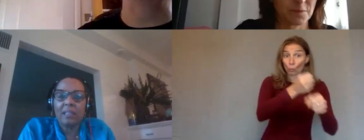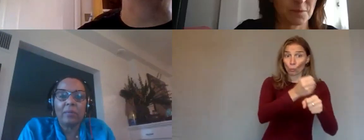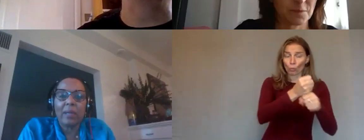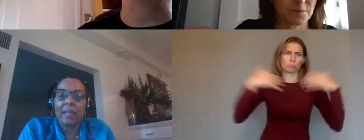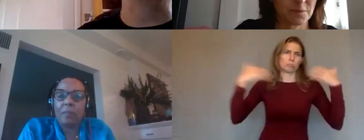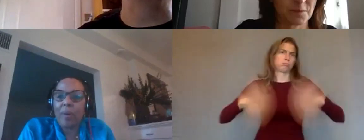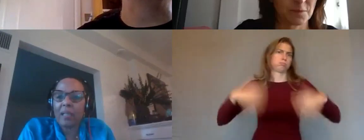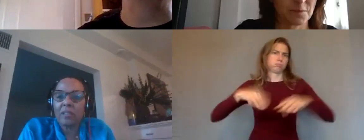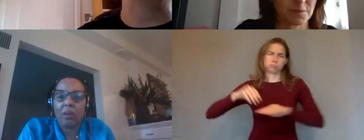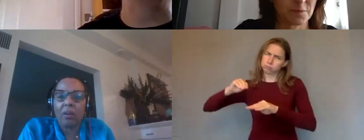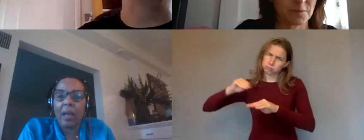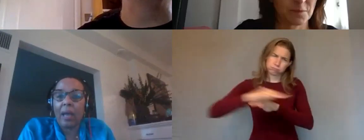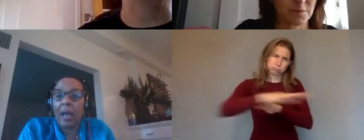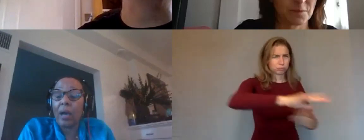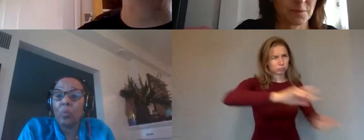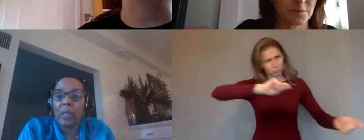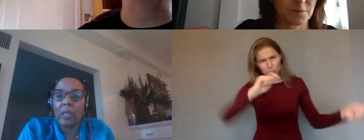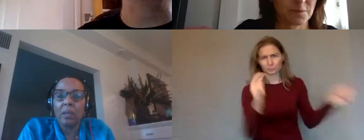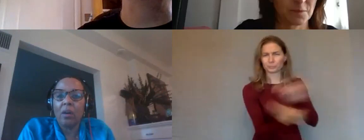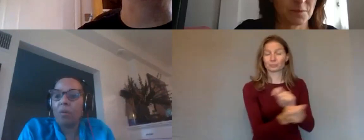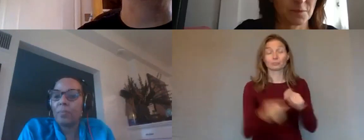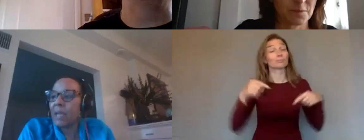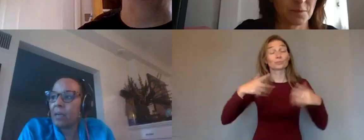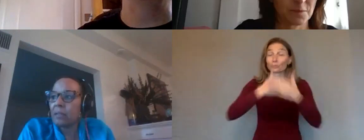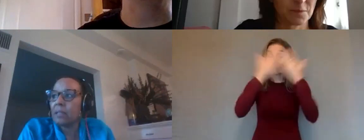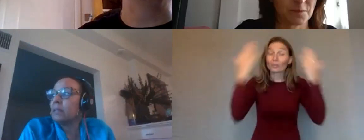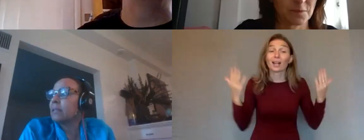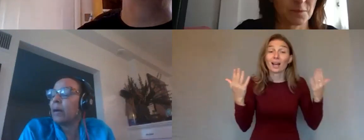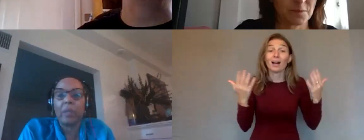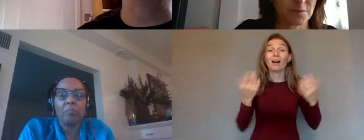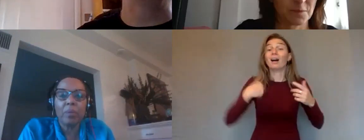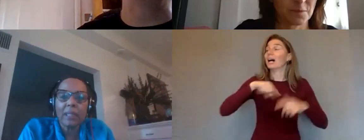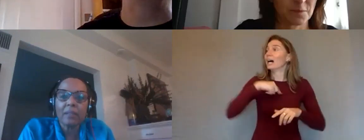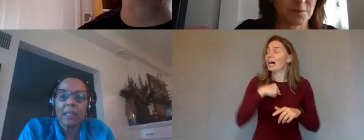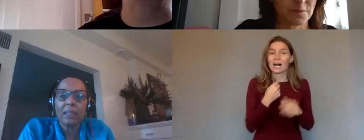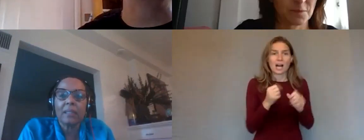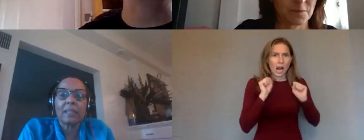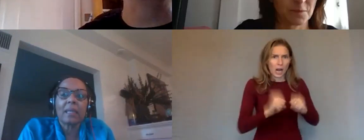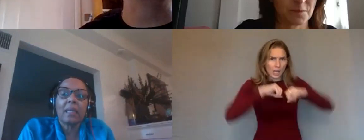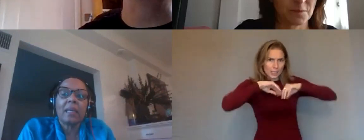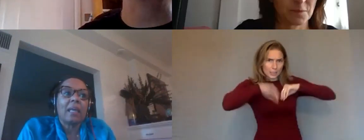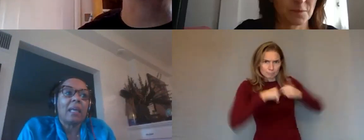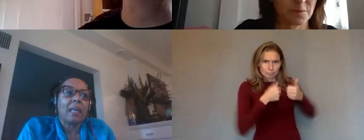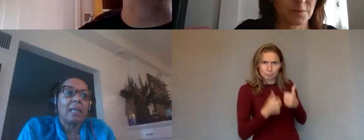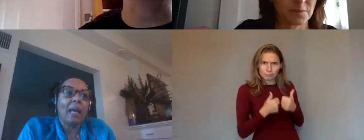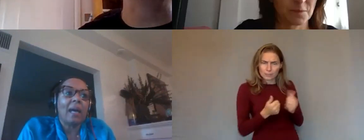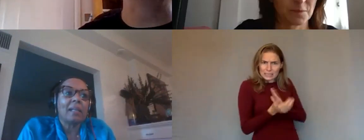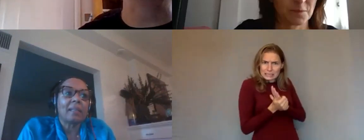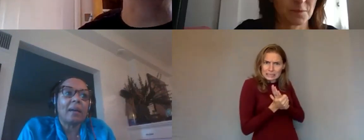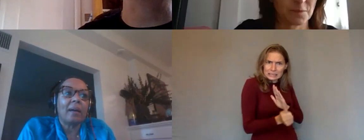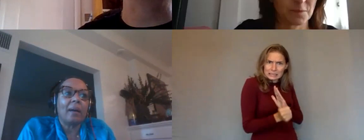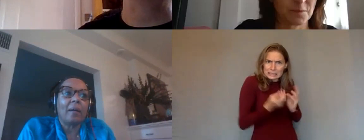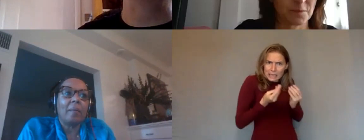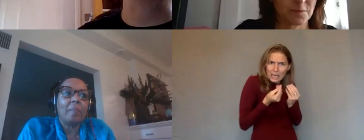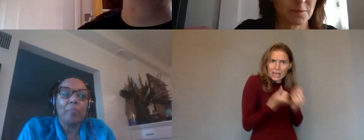Today, it directly impacts on how we obtain our skills, how we build our skills. It